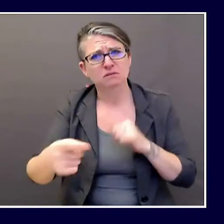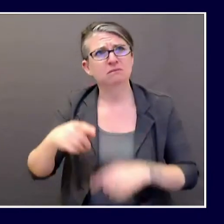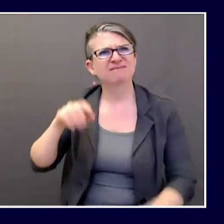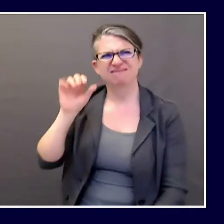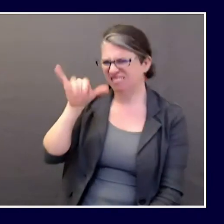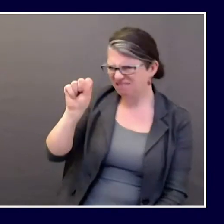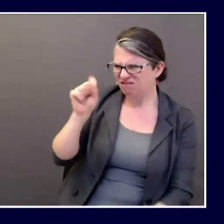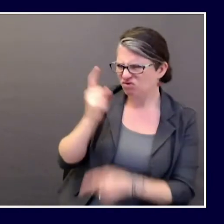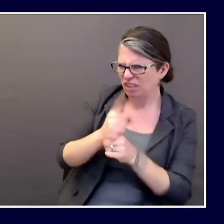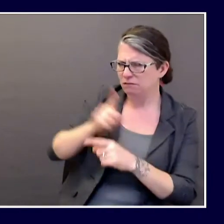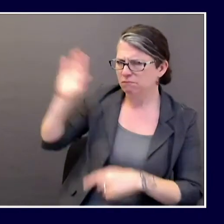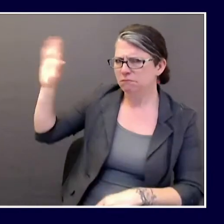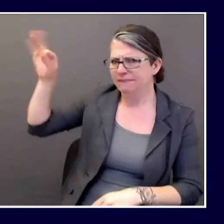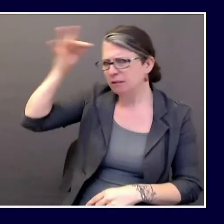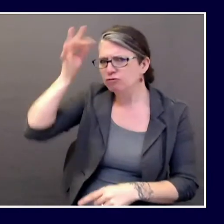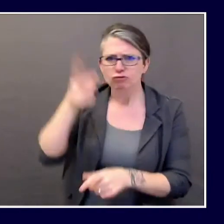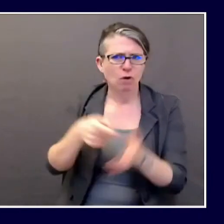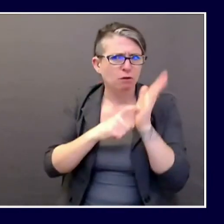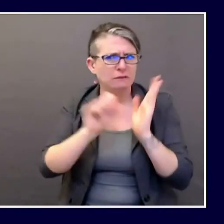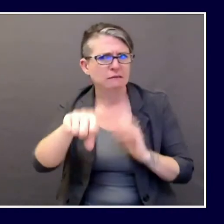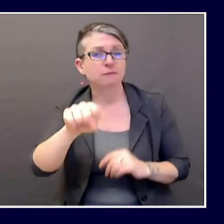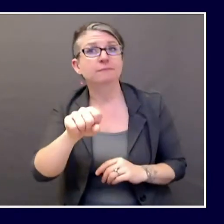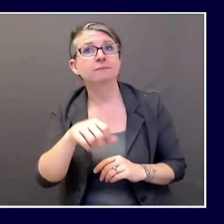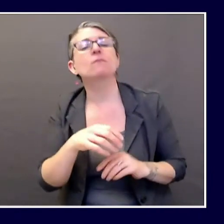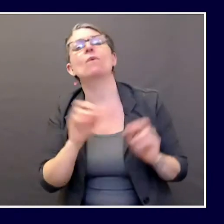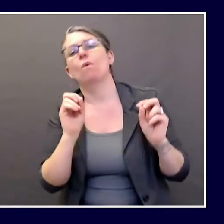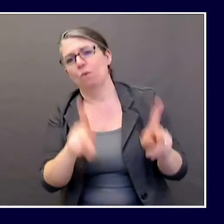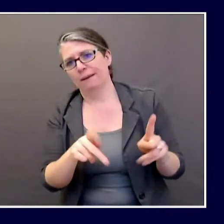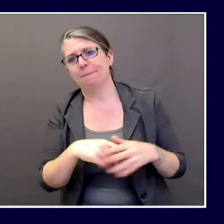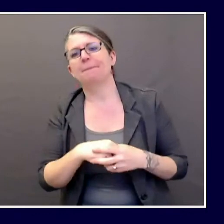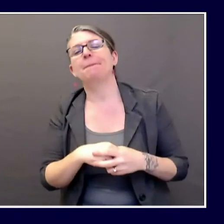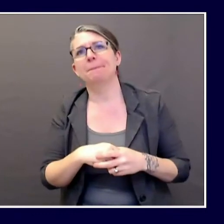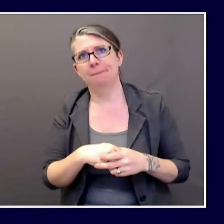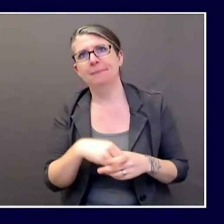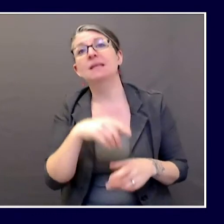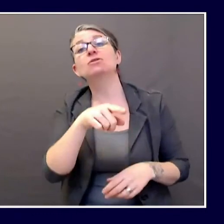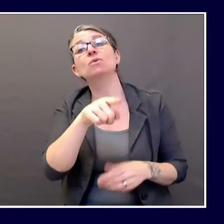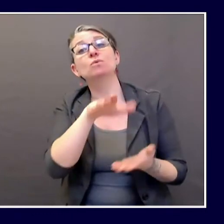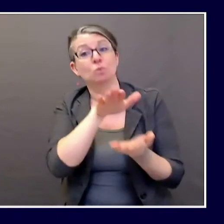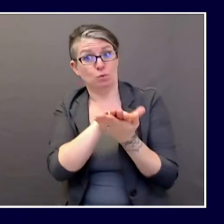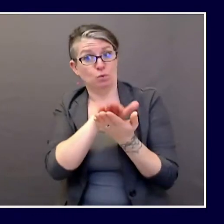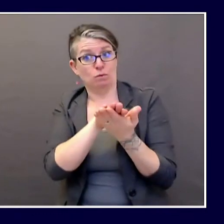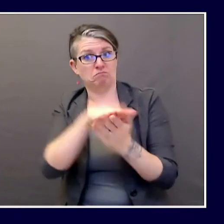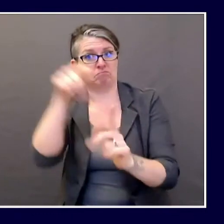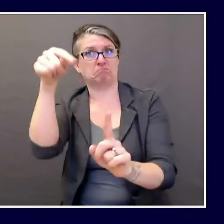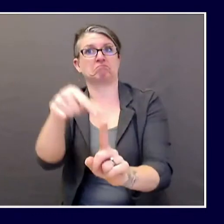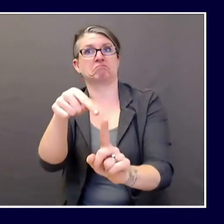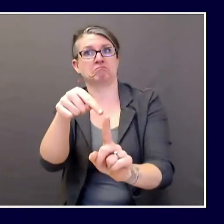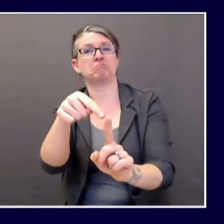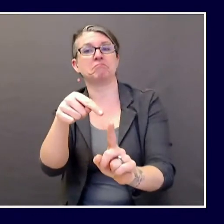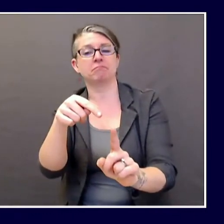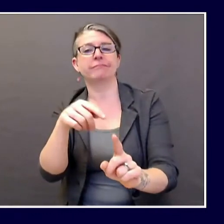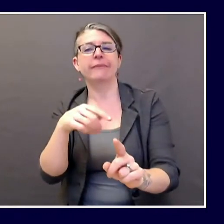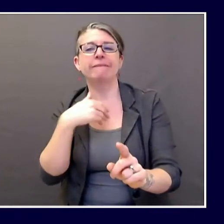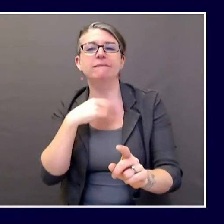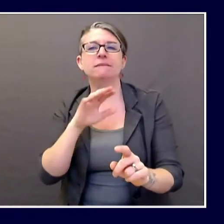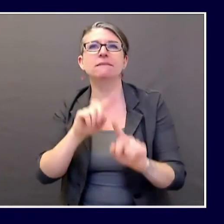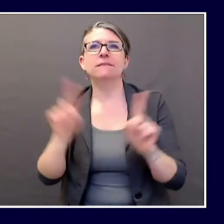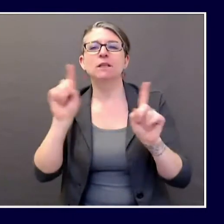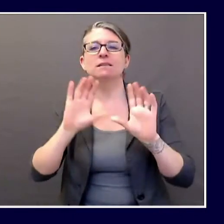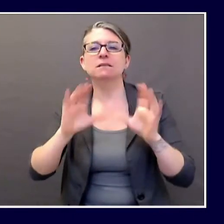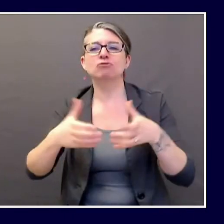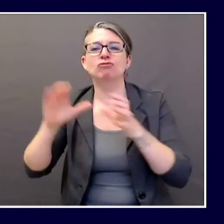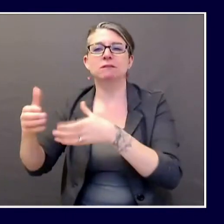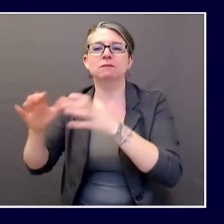then the second question I had for you had to do with school districts. Sounds like a lot of parents, and I'm sure in some cases districts and teachers,